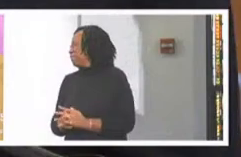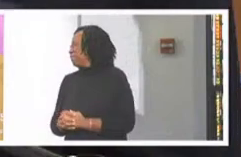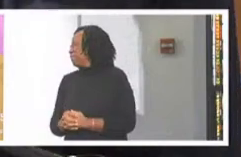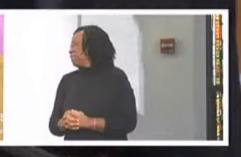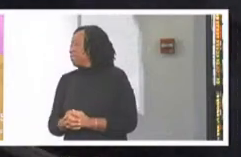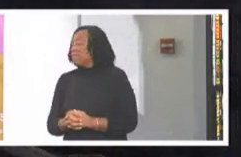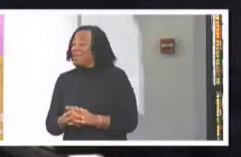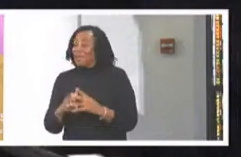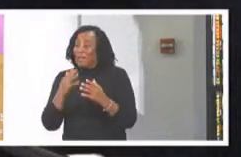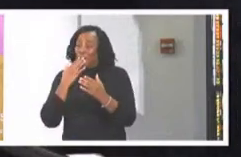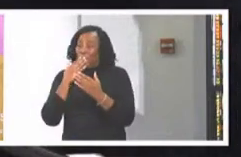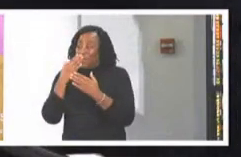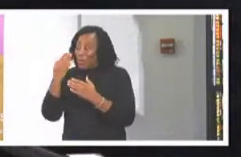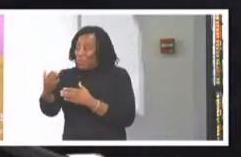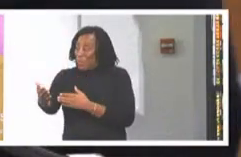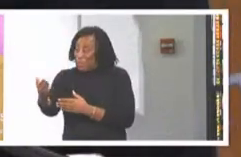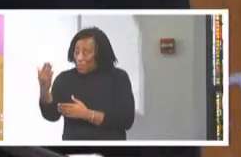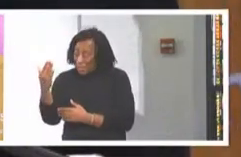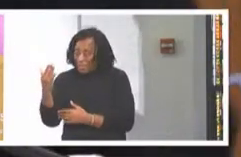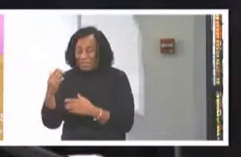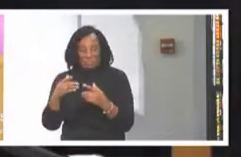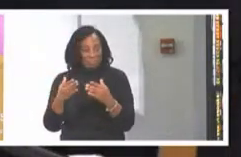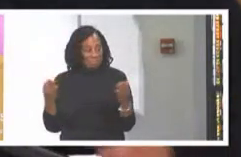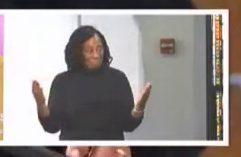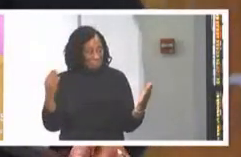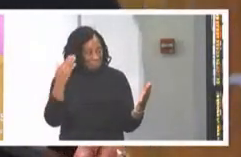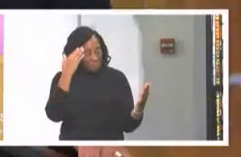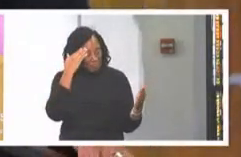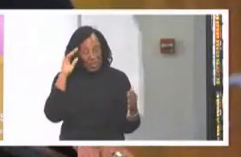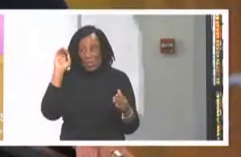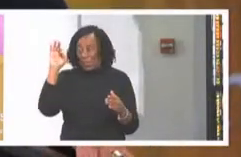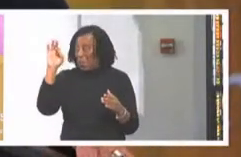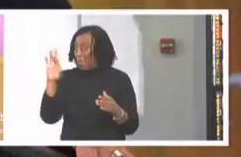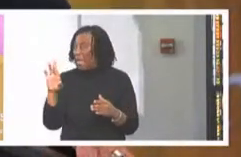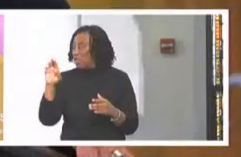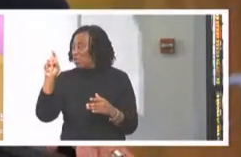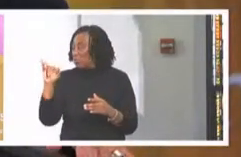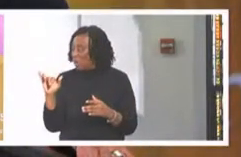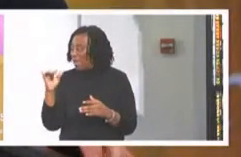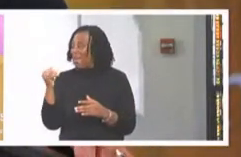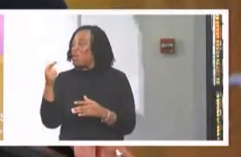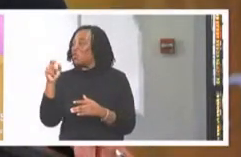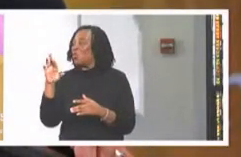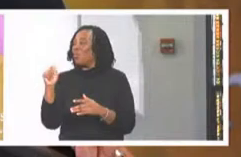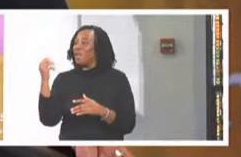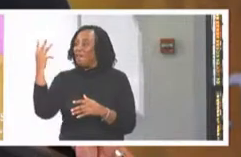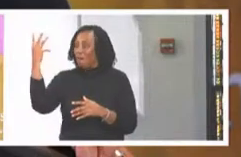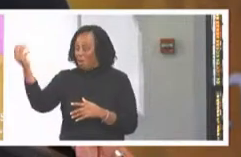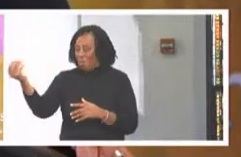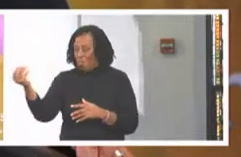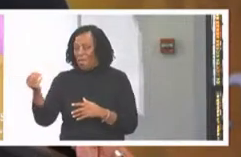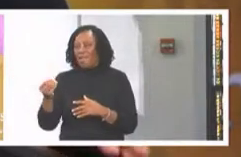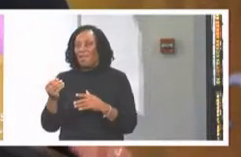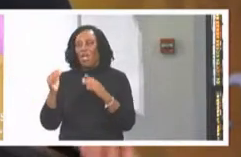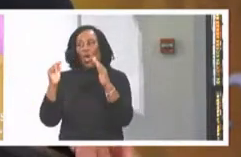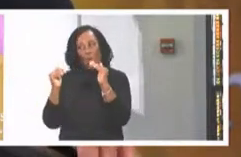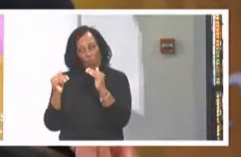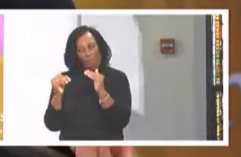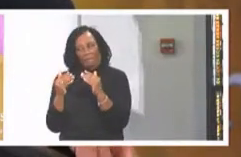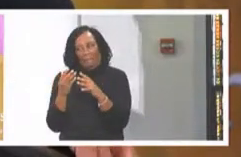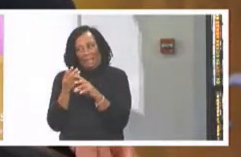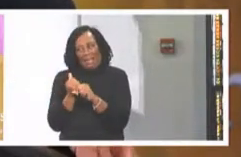Greetings this morning. You know Pastor Ray and Pastor Gloria are away today, then hopefully getting some